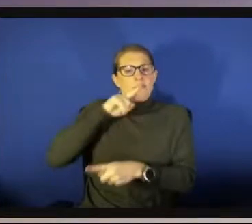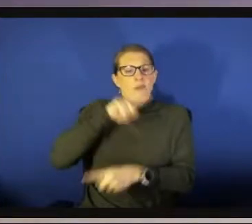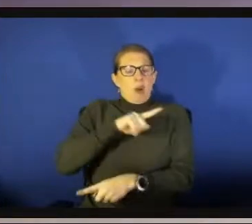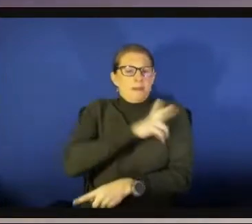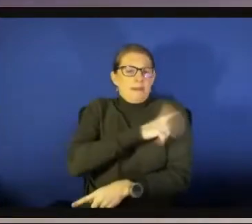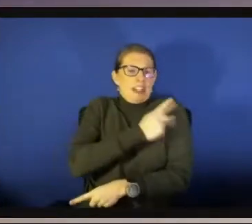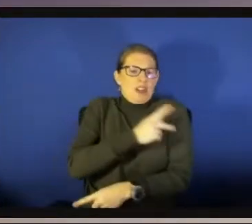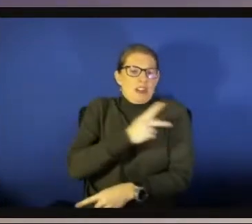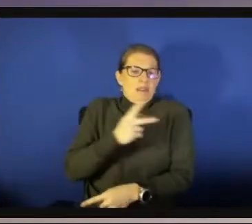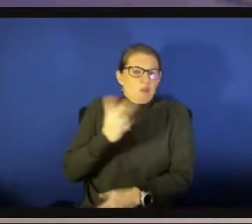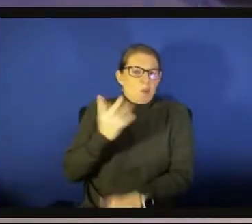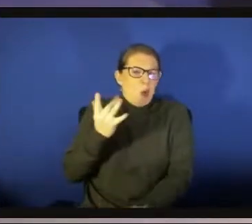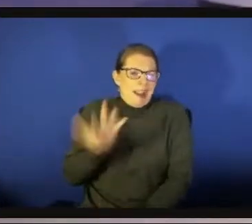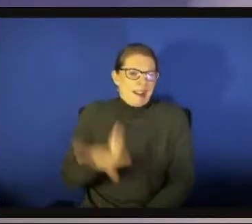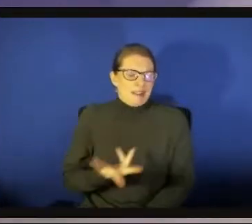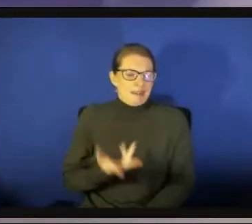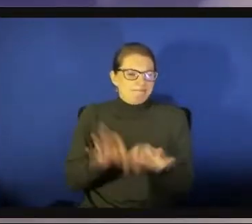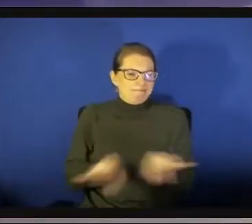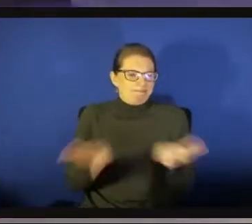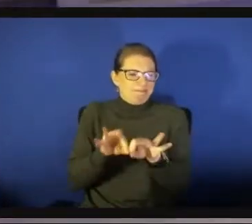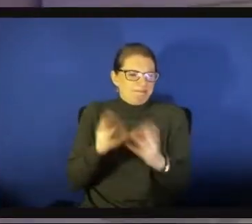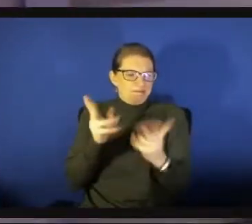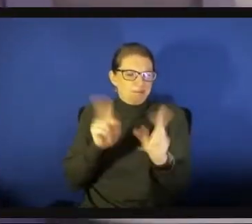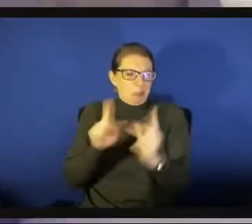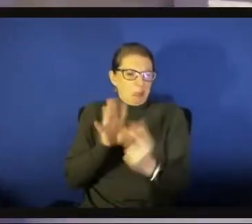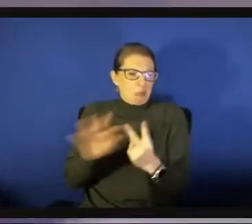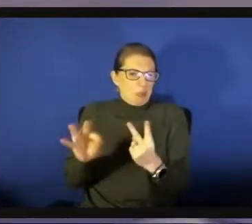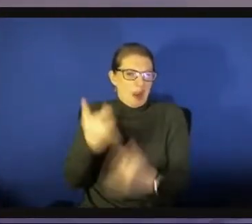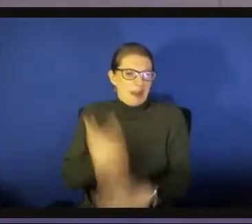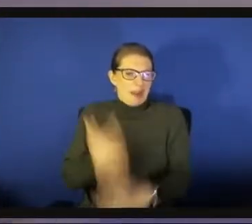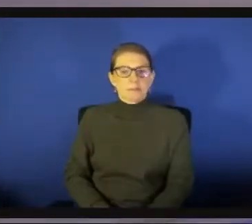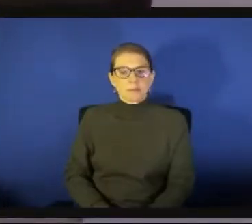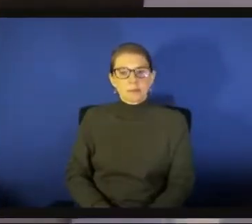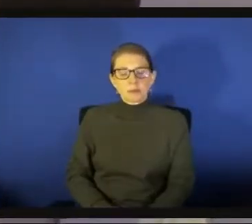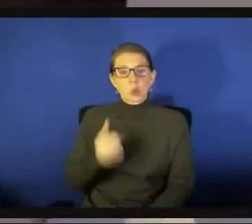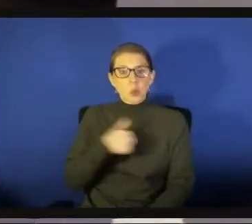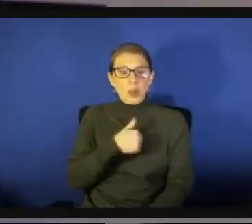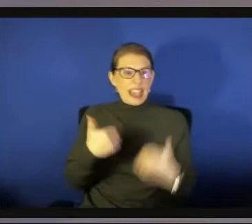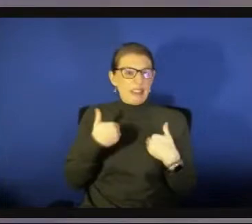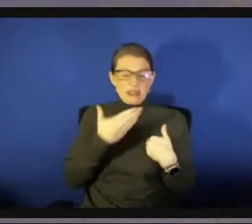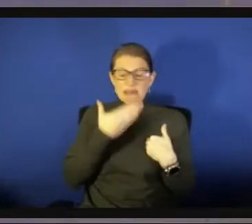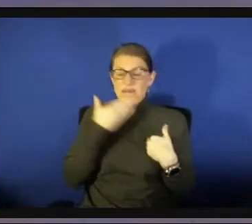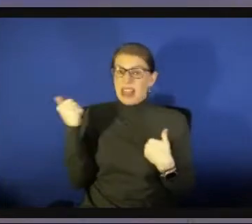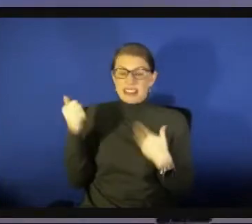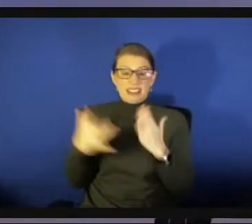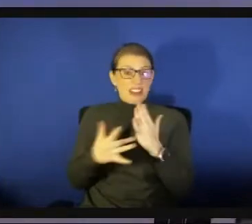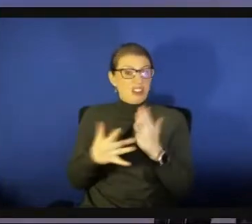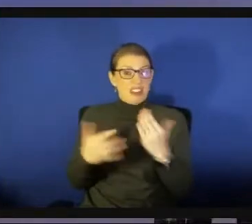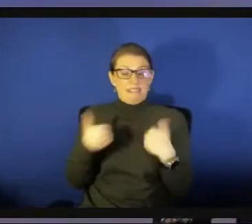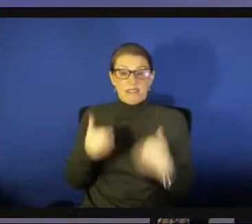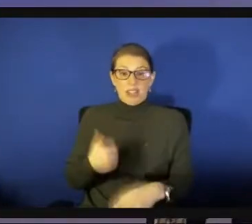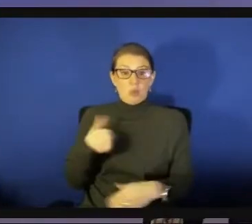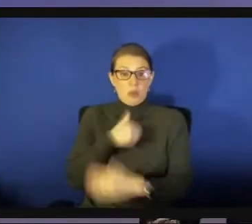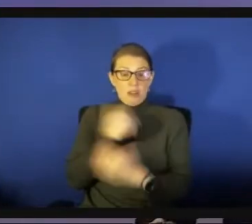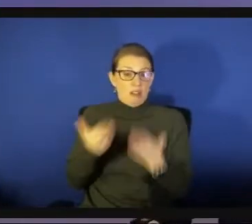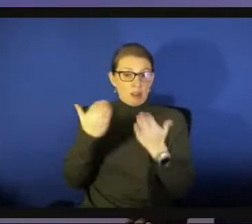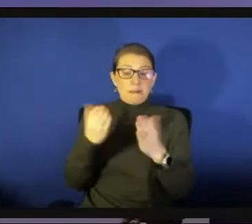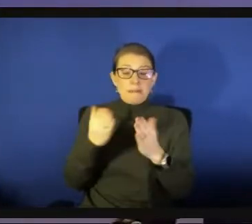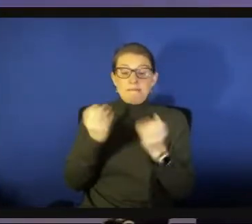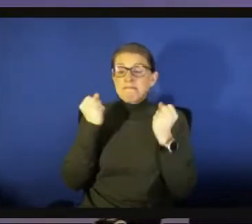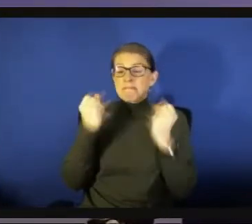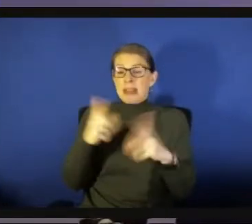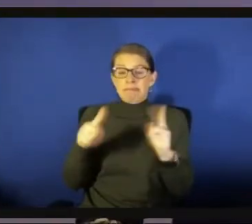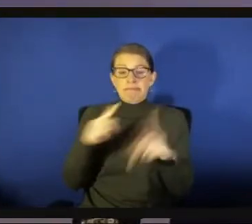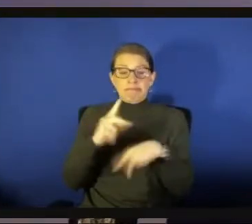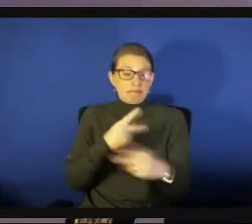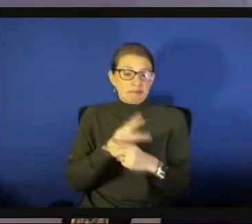treatment? Well, I think part of it is that we have the best technology. As I said before, we offer many types of treatments